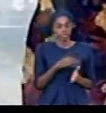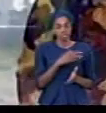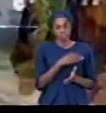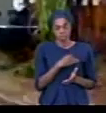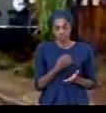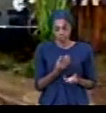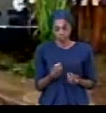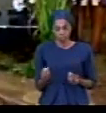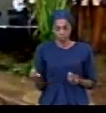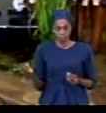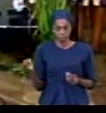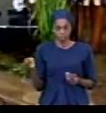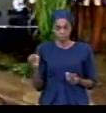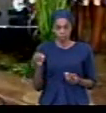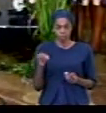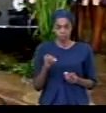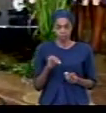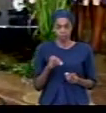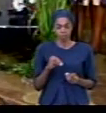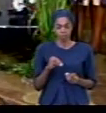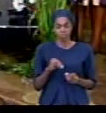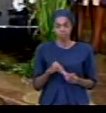more. I will restore.